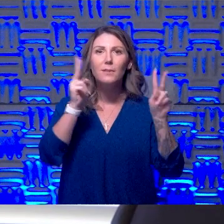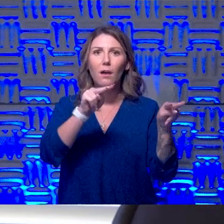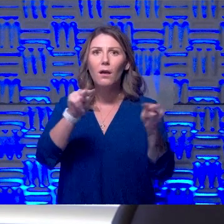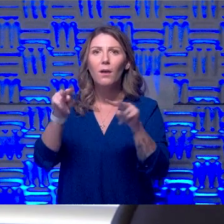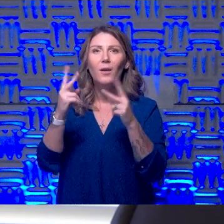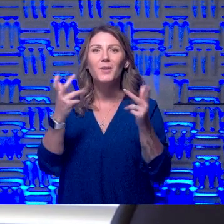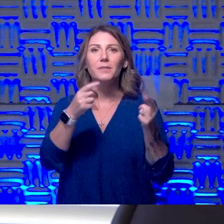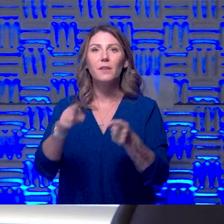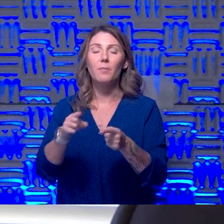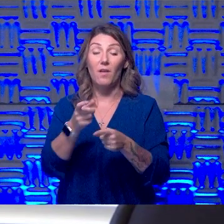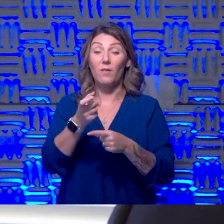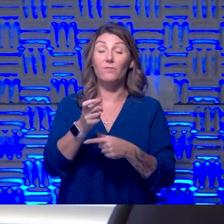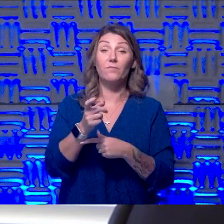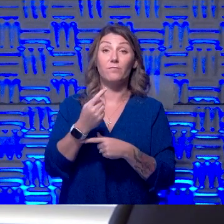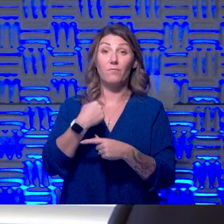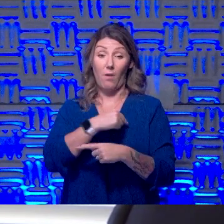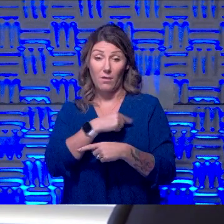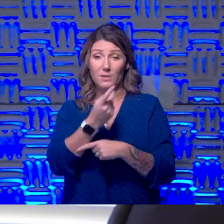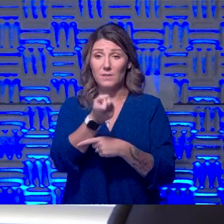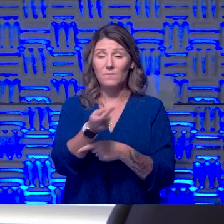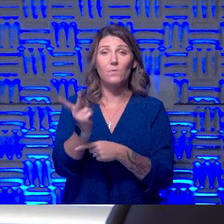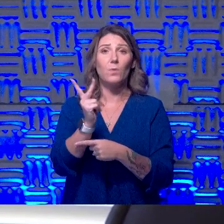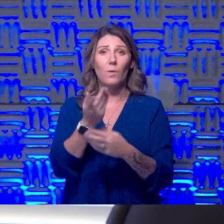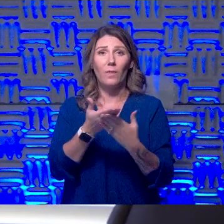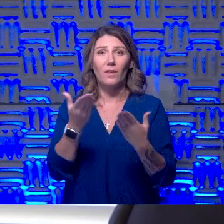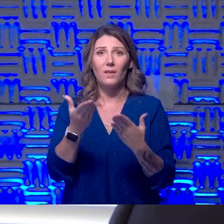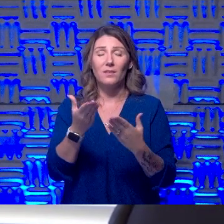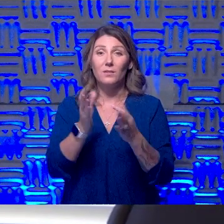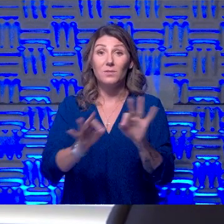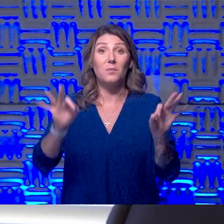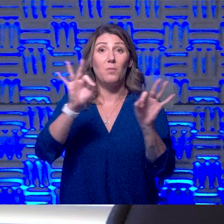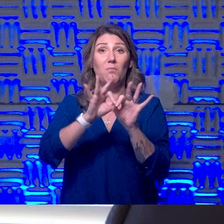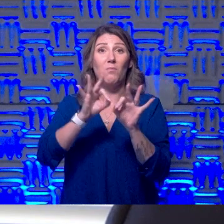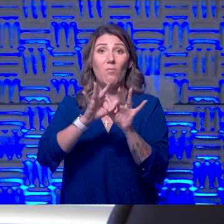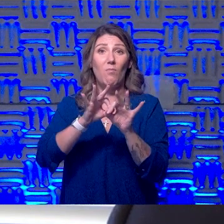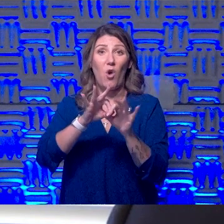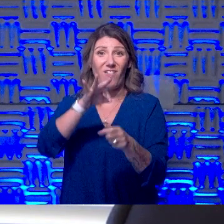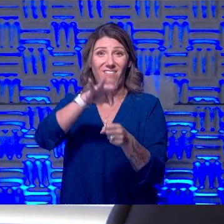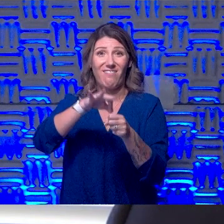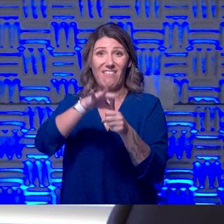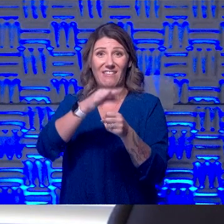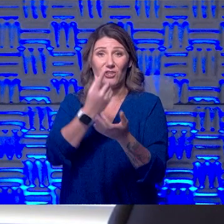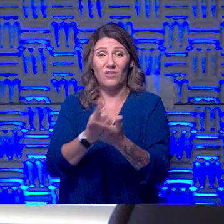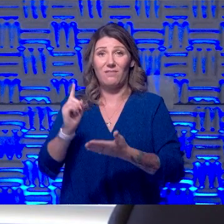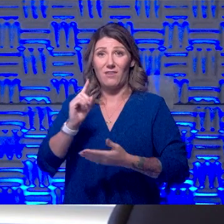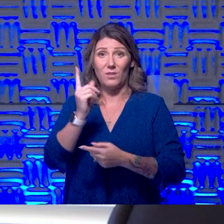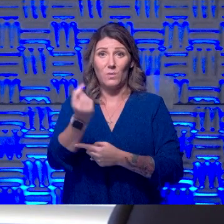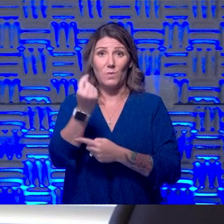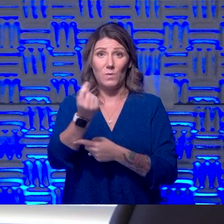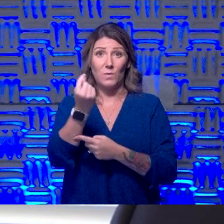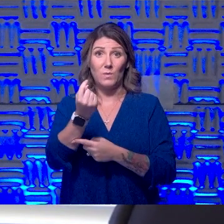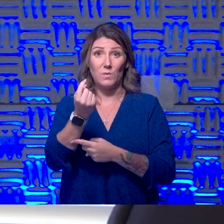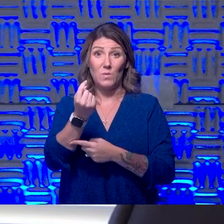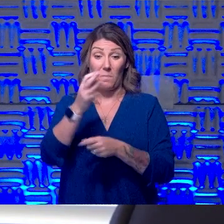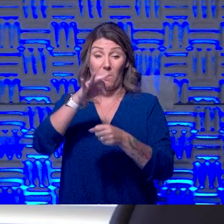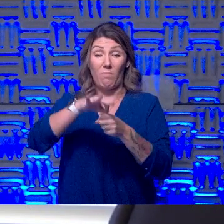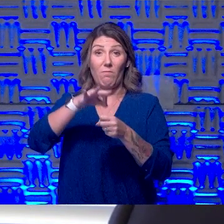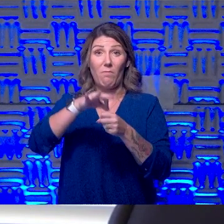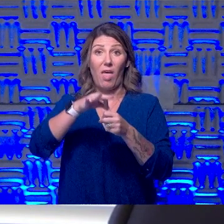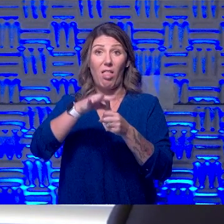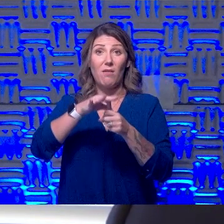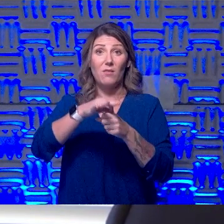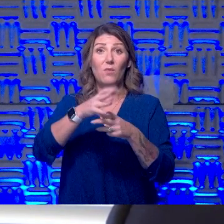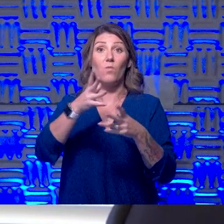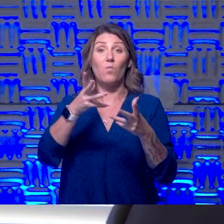us, a couple things here. One, obviously, we had a very important election last Tuesday. On the ballot here in Missouri was the effort to expand